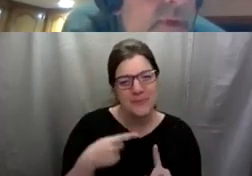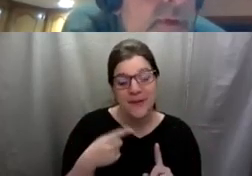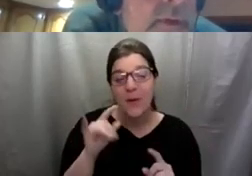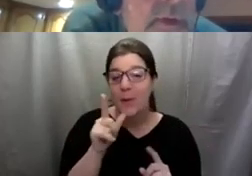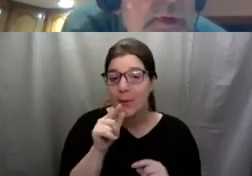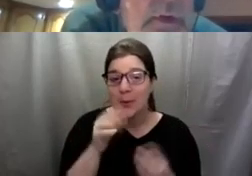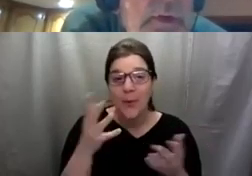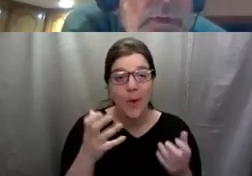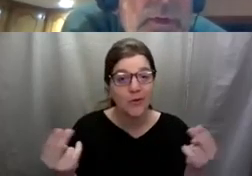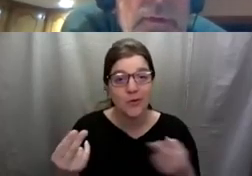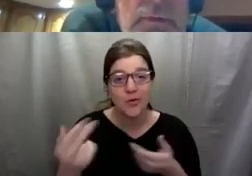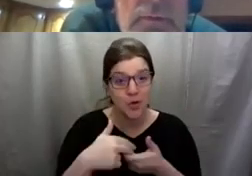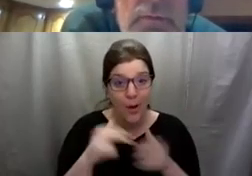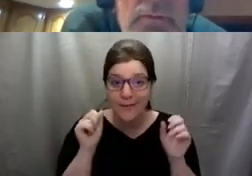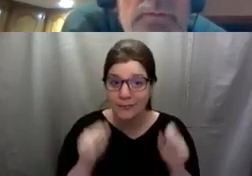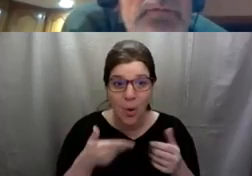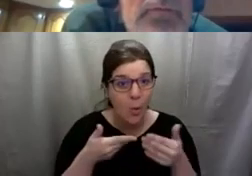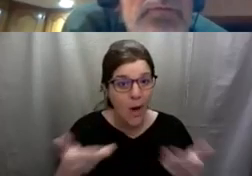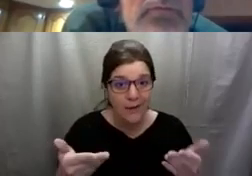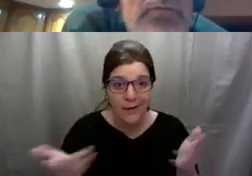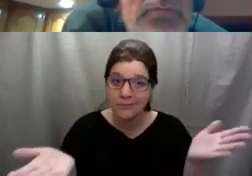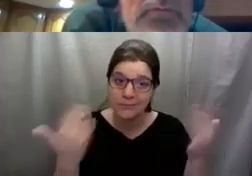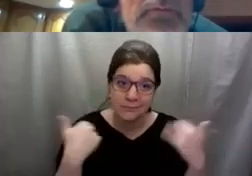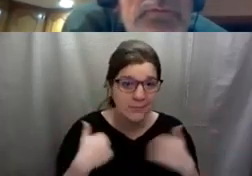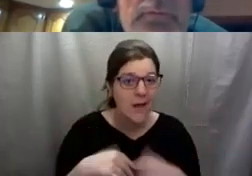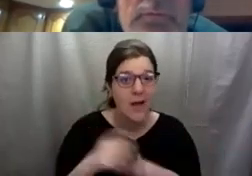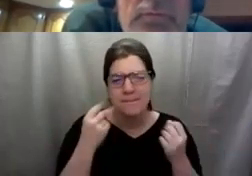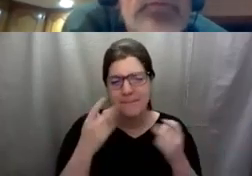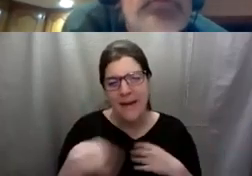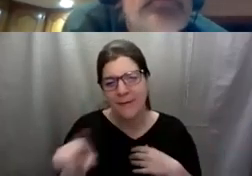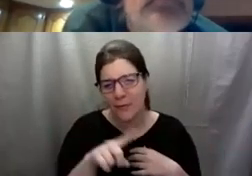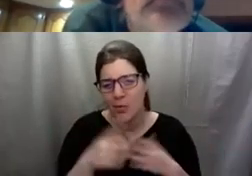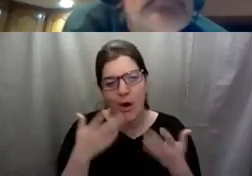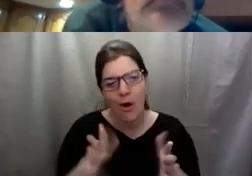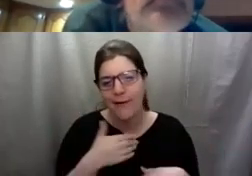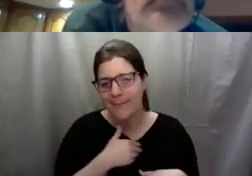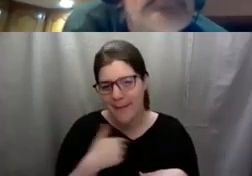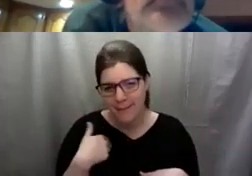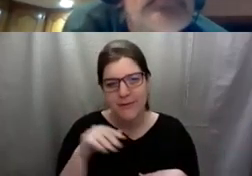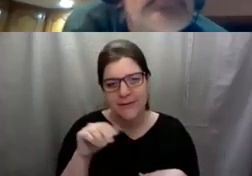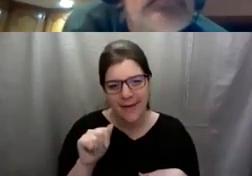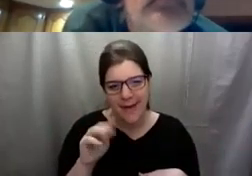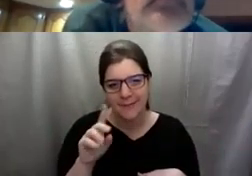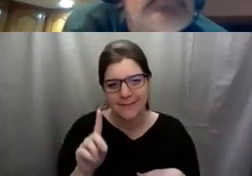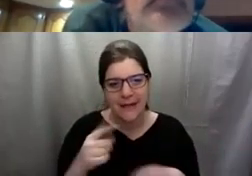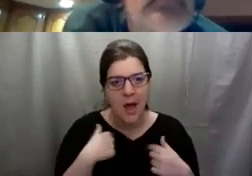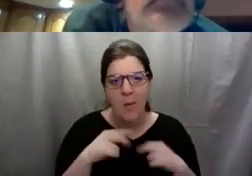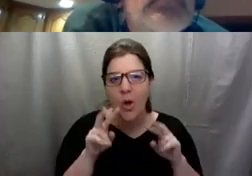you, many of you are members of AMD, so I look forward to you all joining